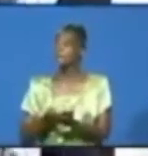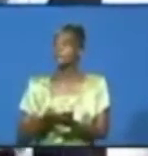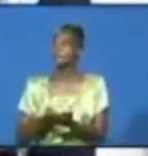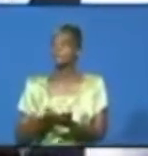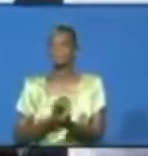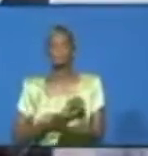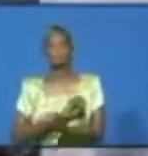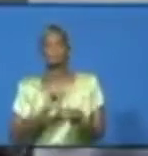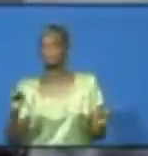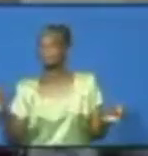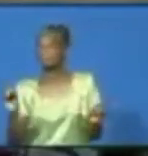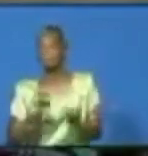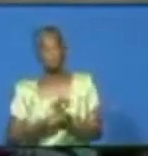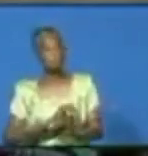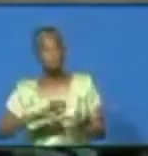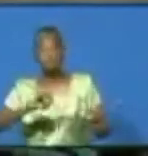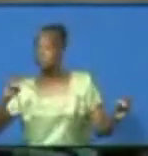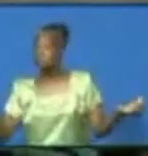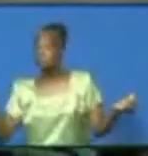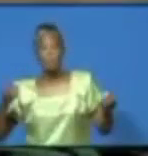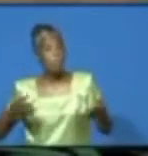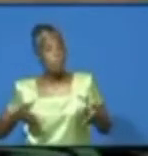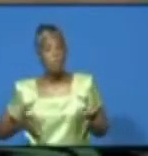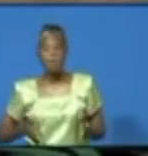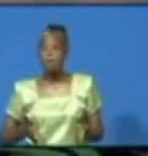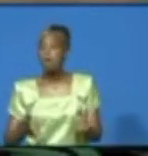There is no other way.